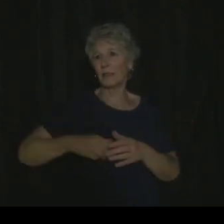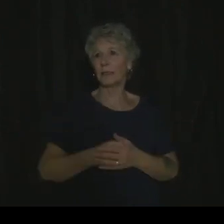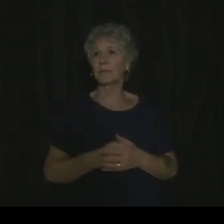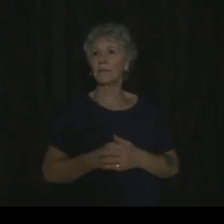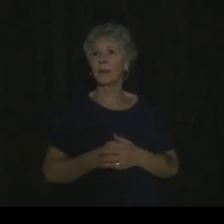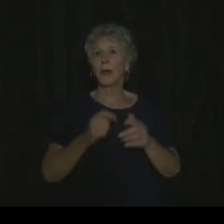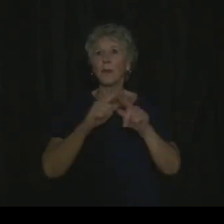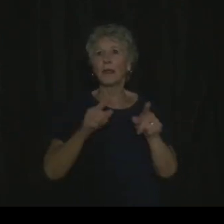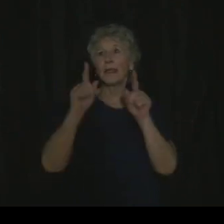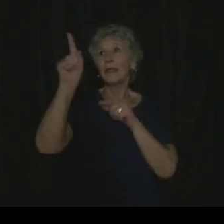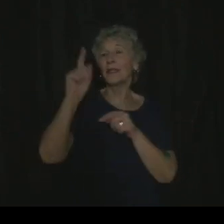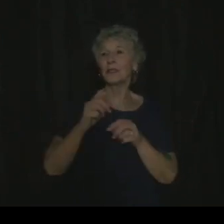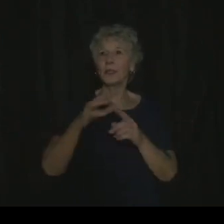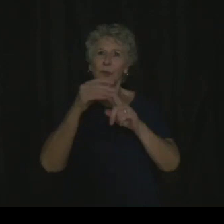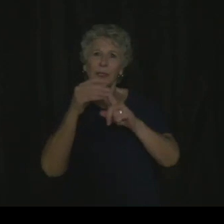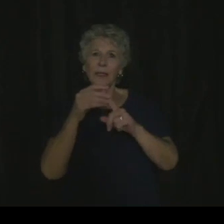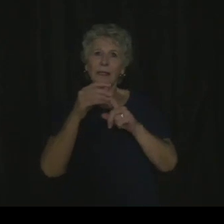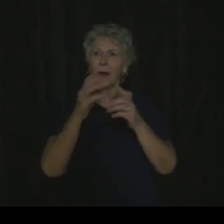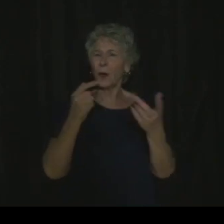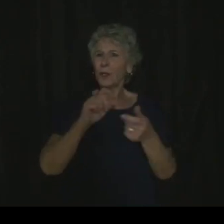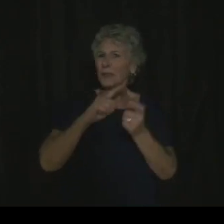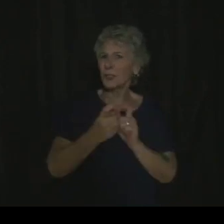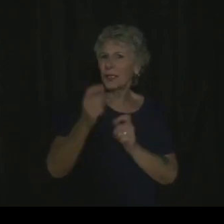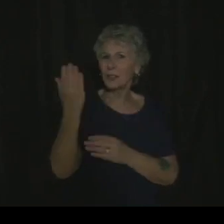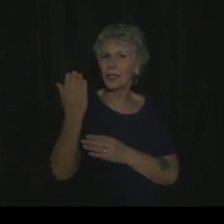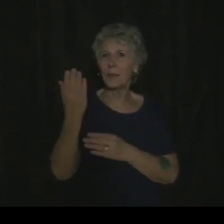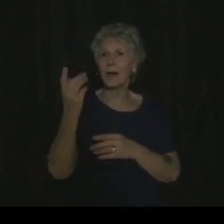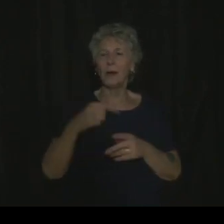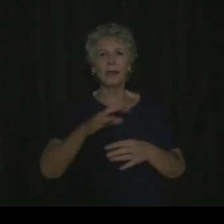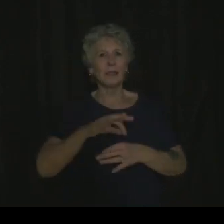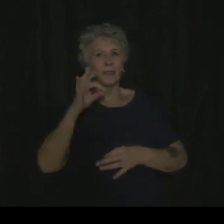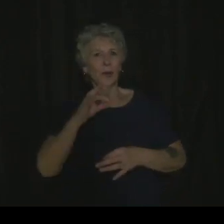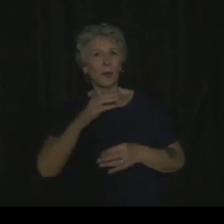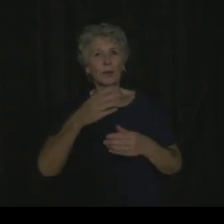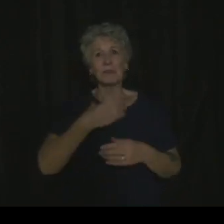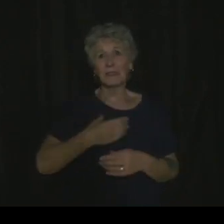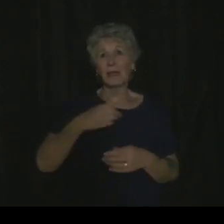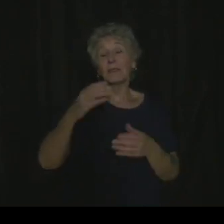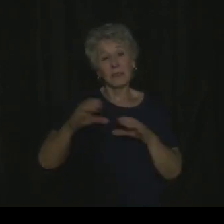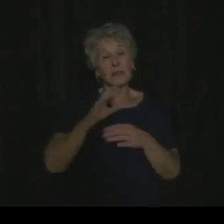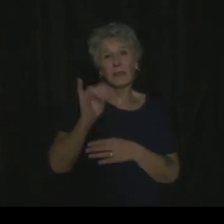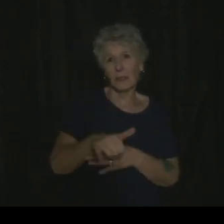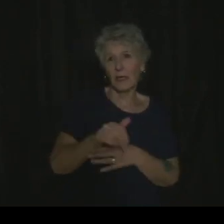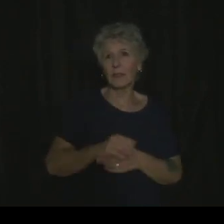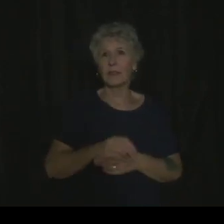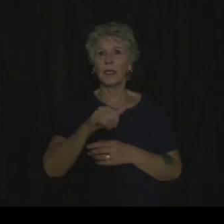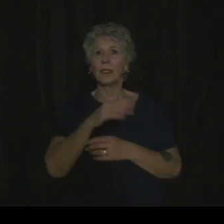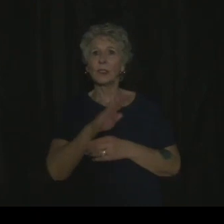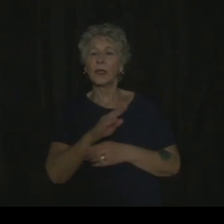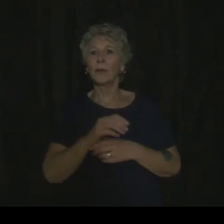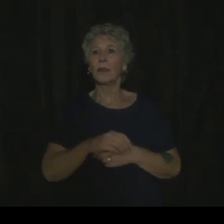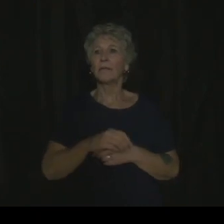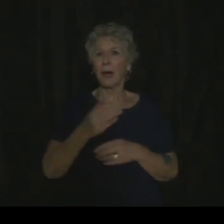Job 23:13, but he is unique, and who can turn him, and what his soul desires that he does. Job 42:2, I